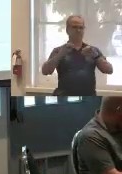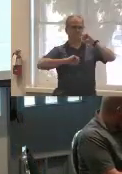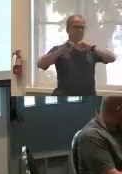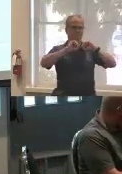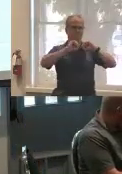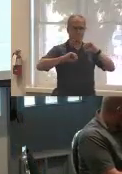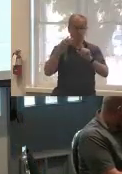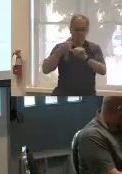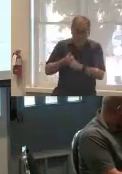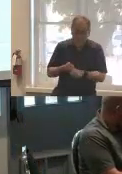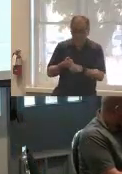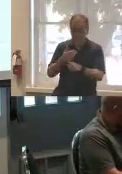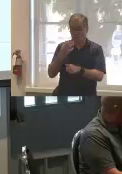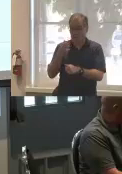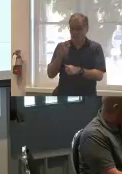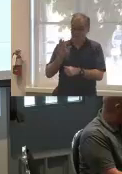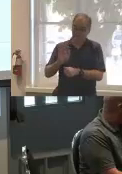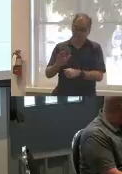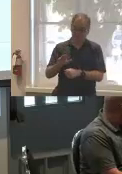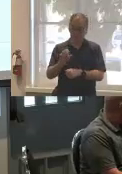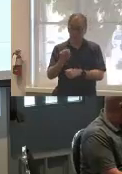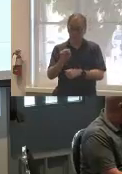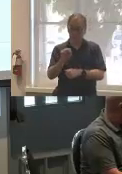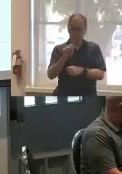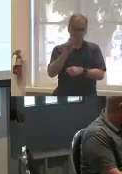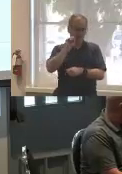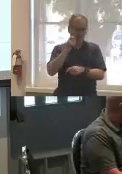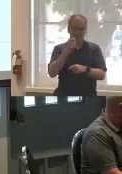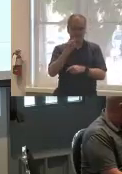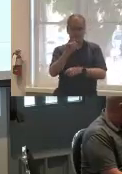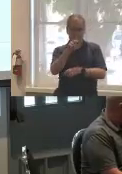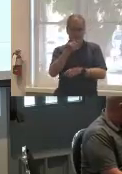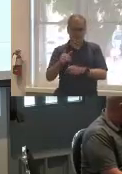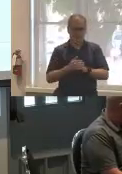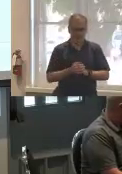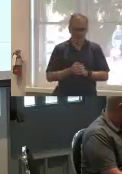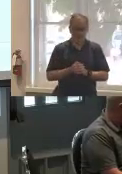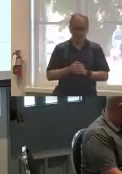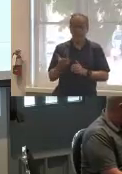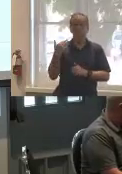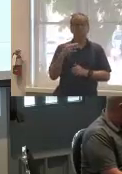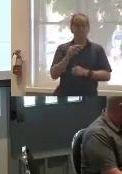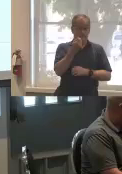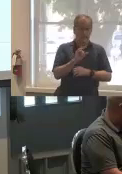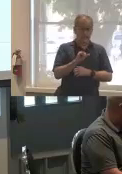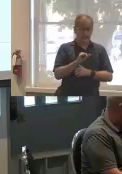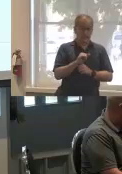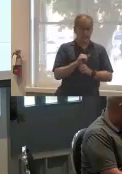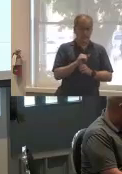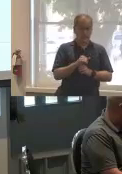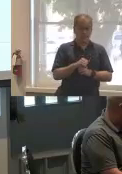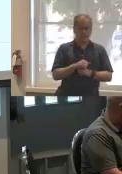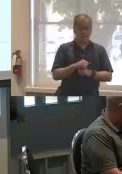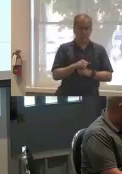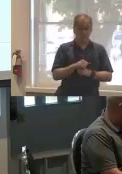their sexuality. We have in the, I think in May, we actually had a one